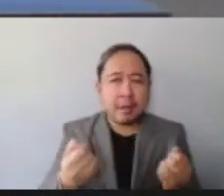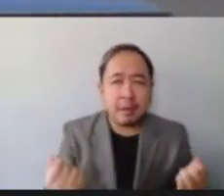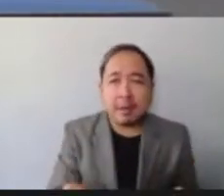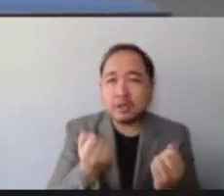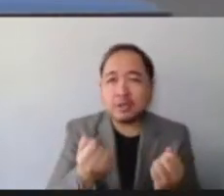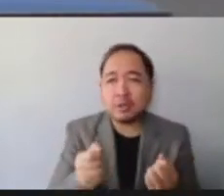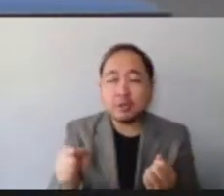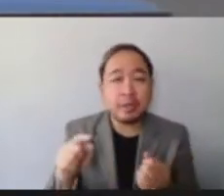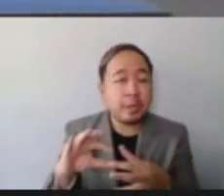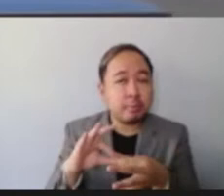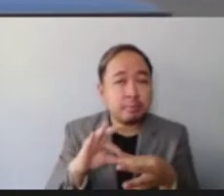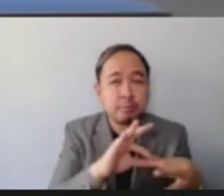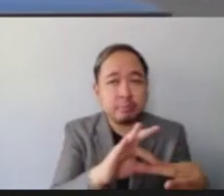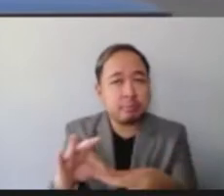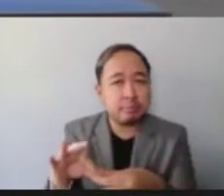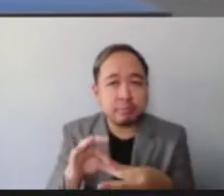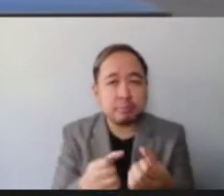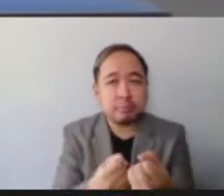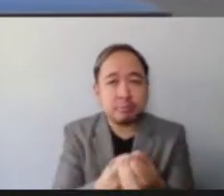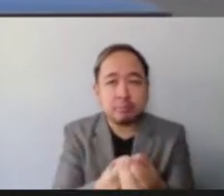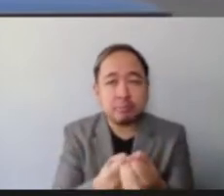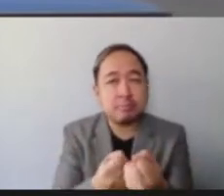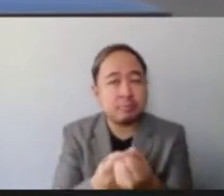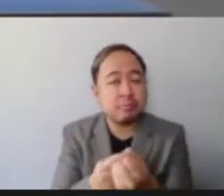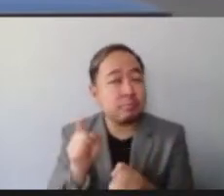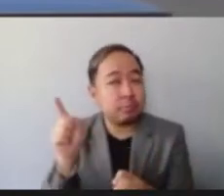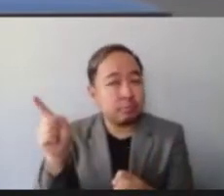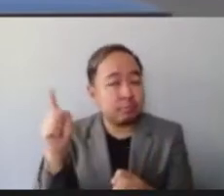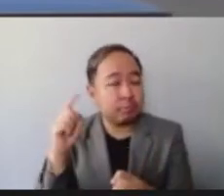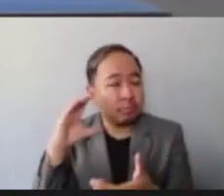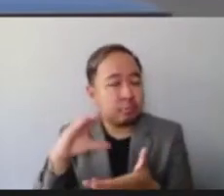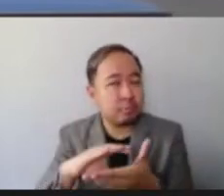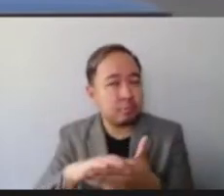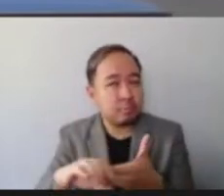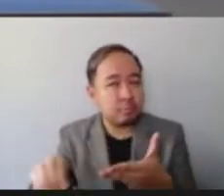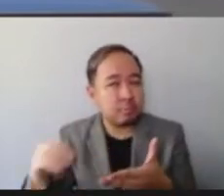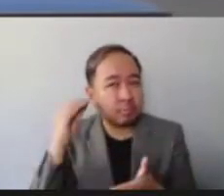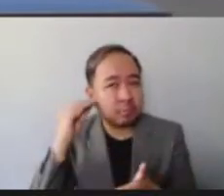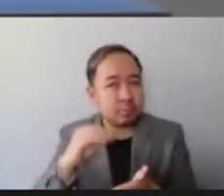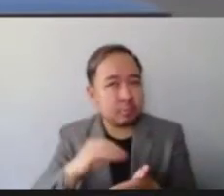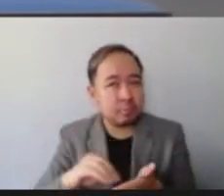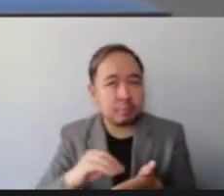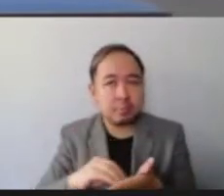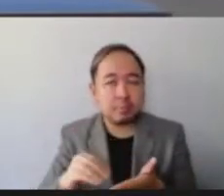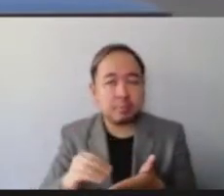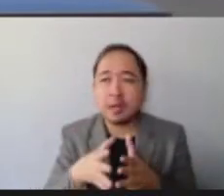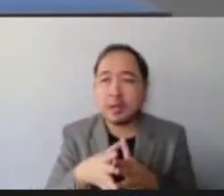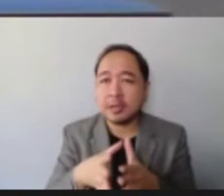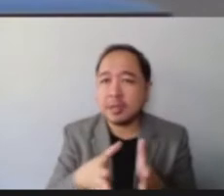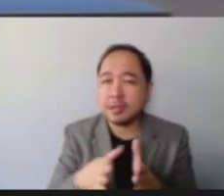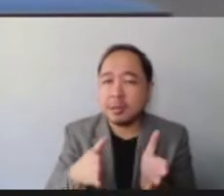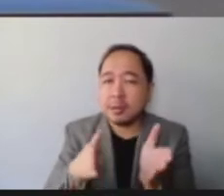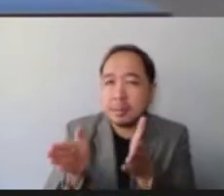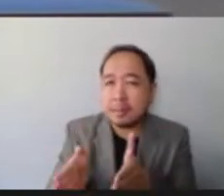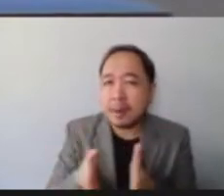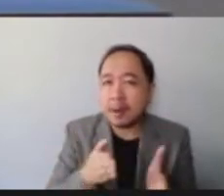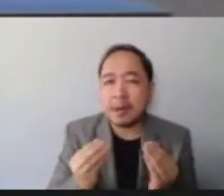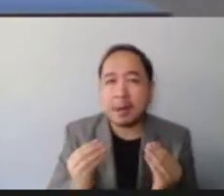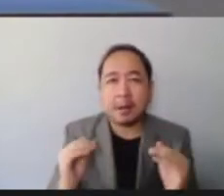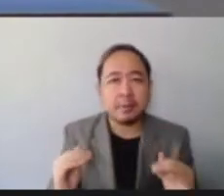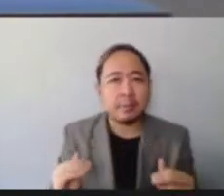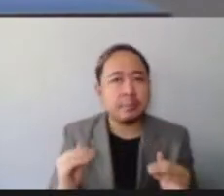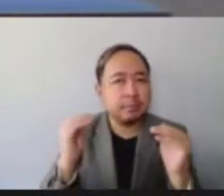provided by the Secretariat share initiatives to advance progress on environment and development